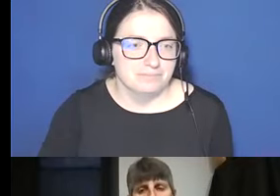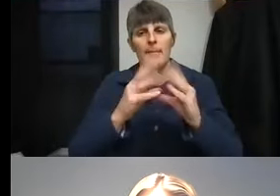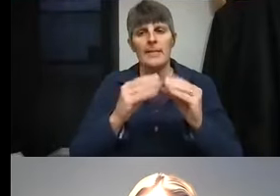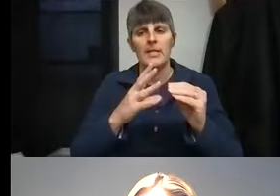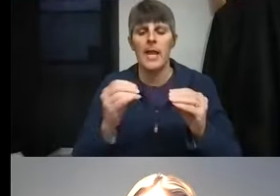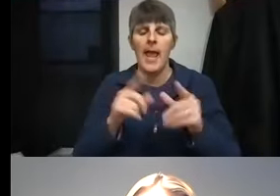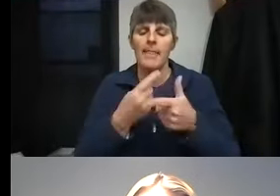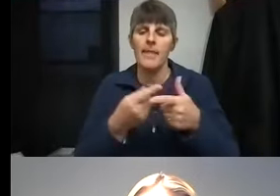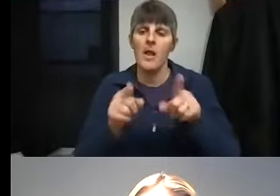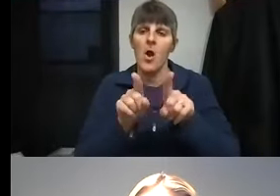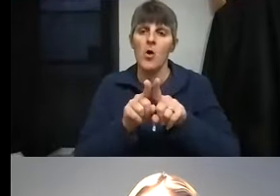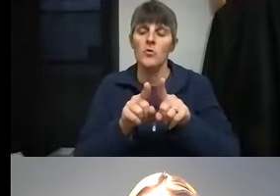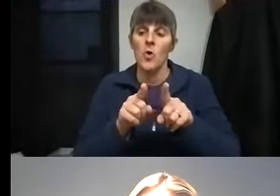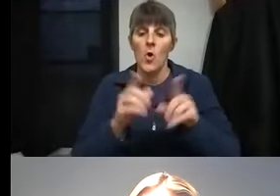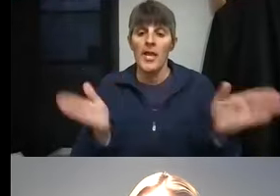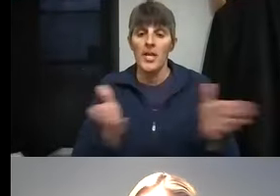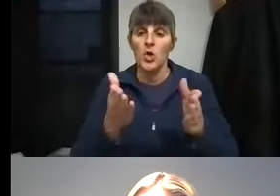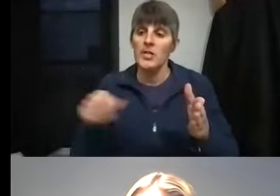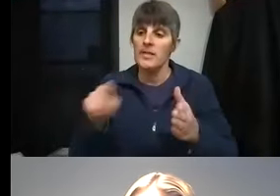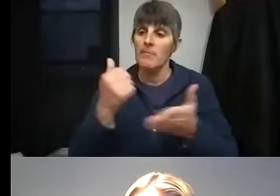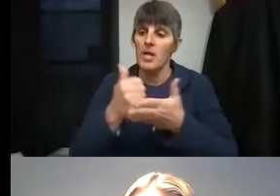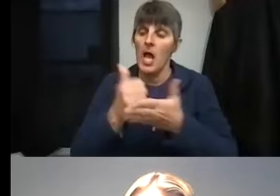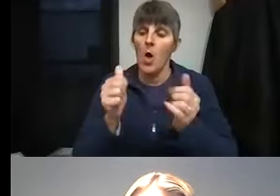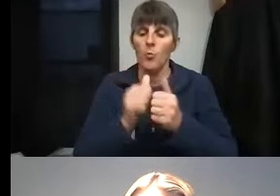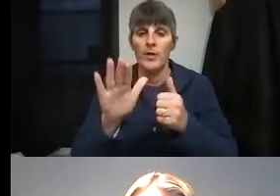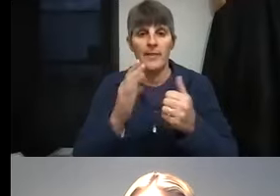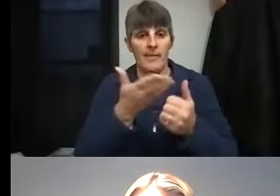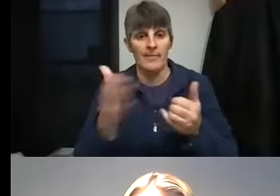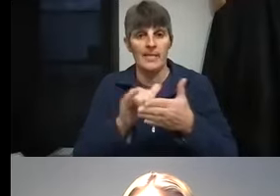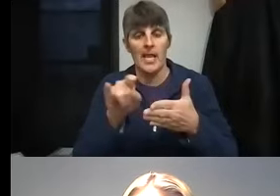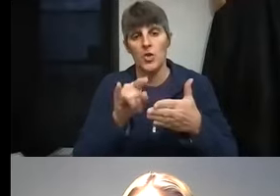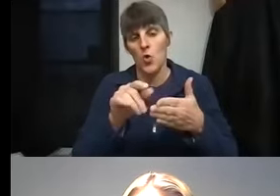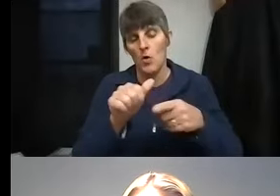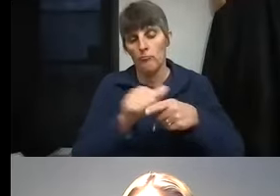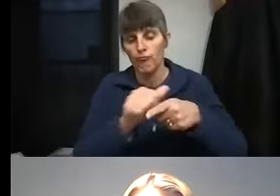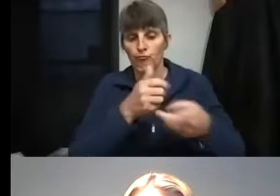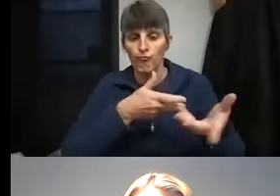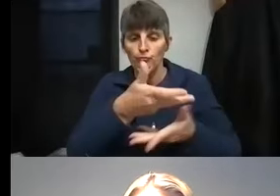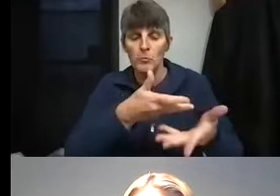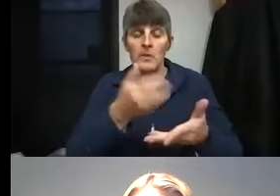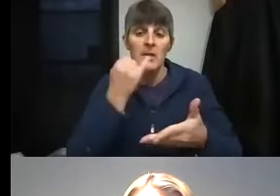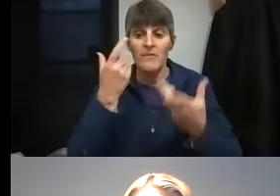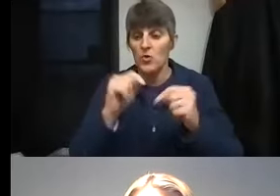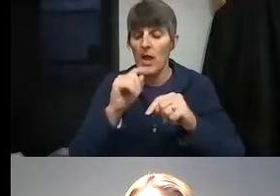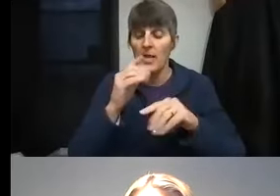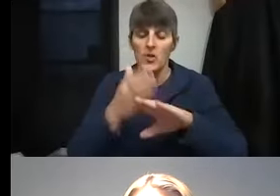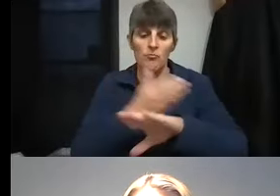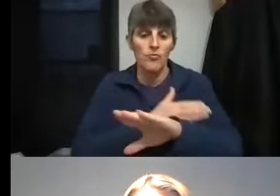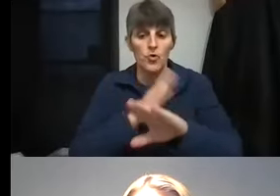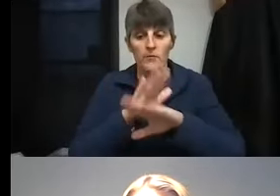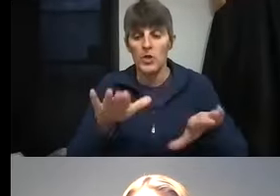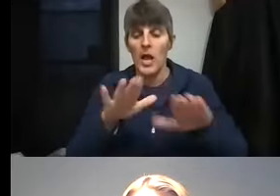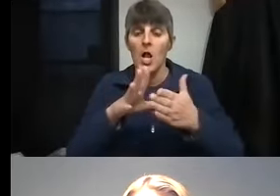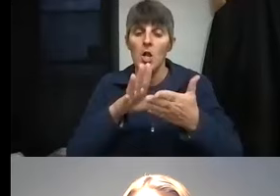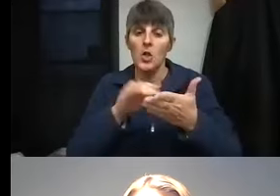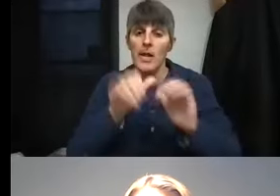have them help out with the exercises that you're working on. If you're trying to work on your child learning how to